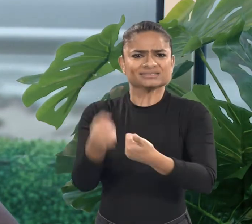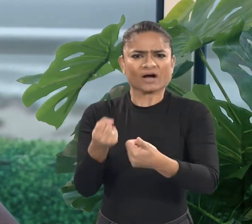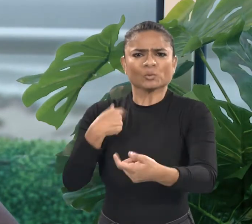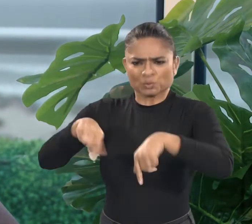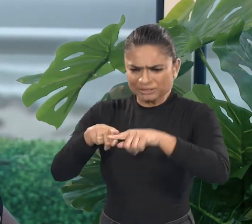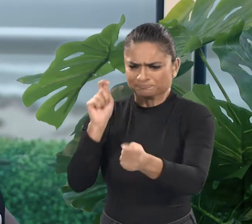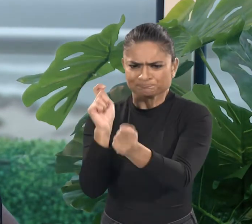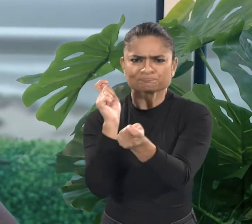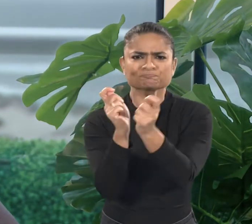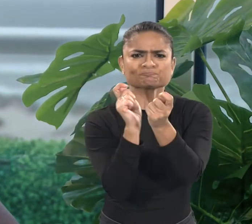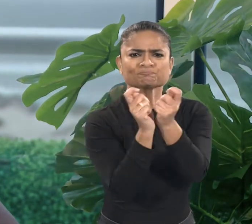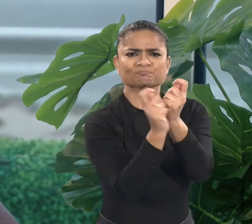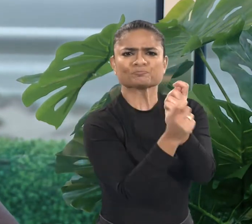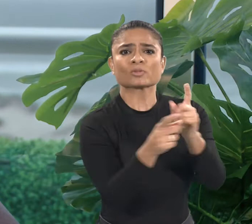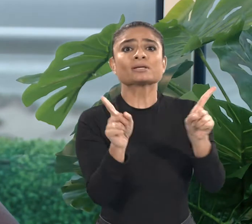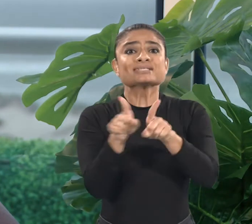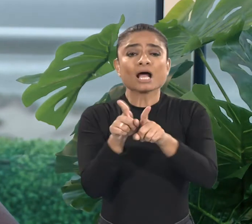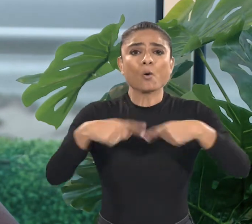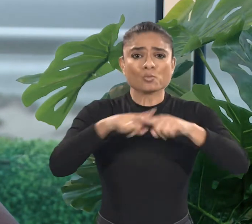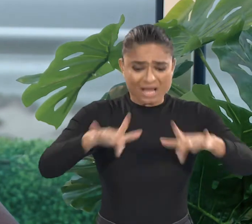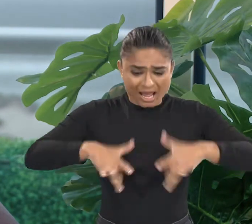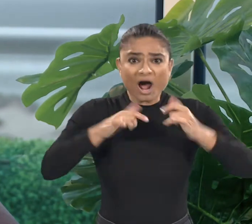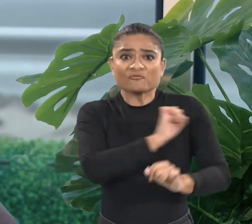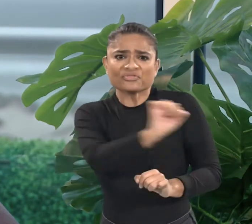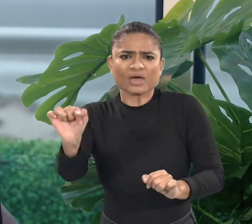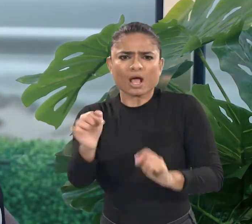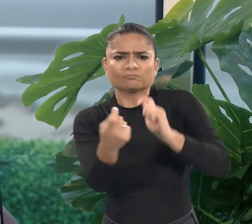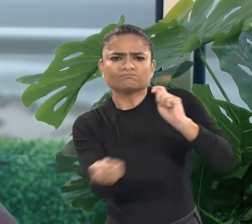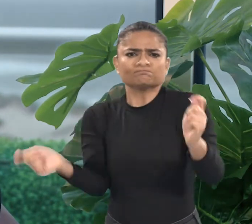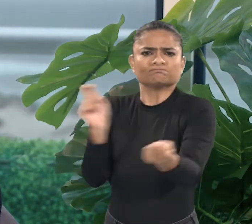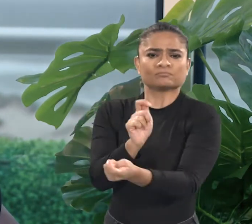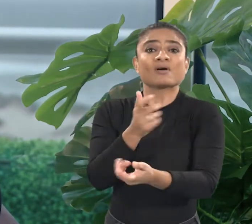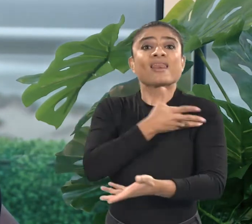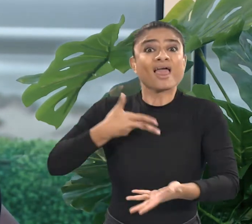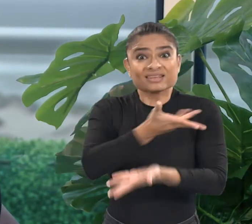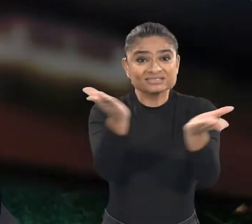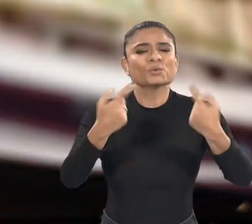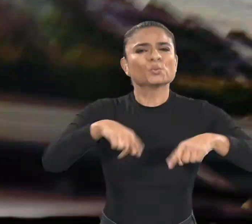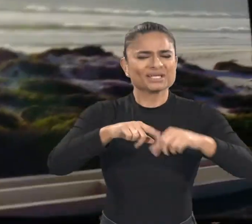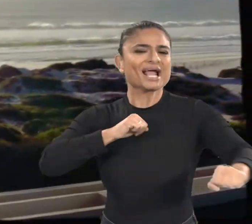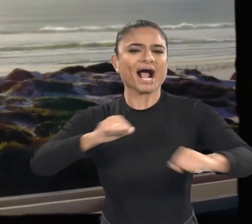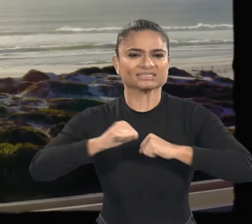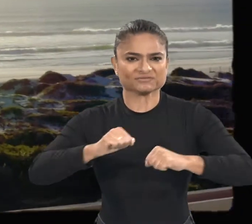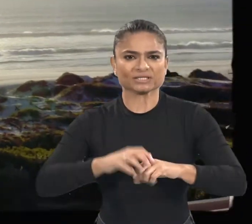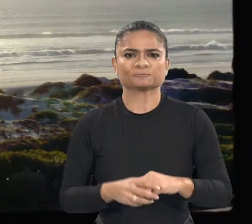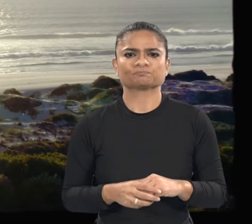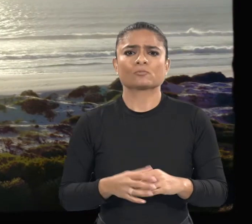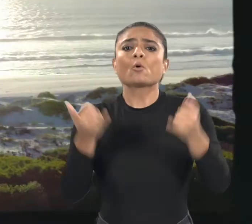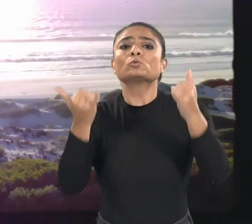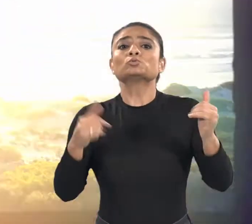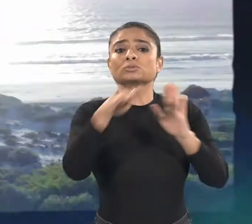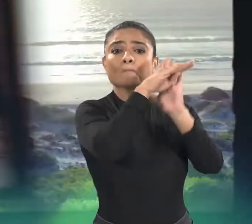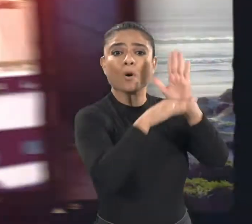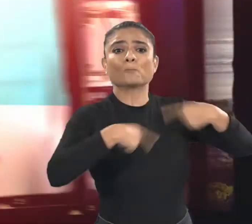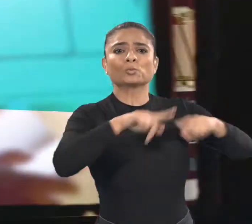changes not only their life outcomes, but ours too. Ladies and gentlemen, let's get activated. In today's show,